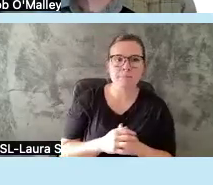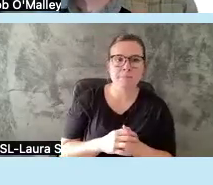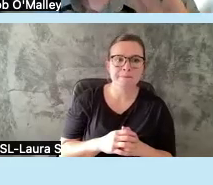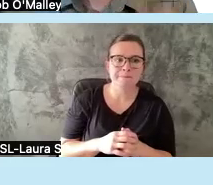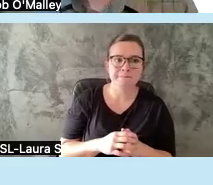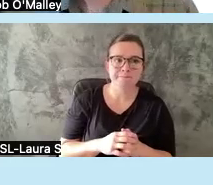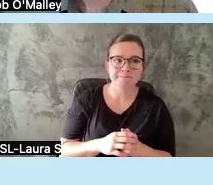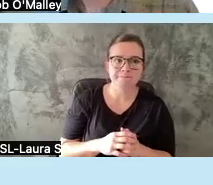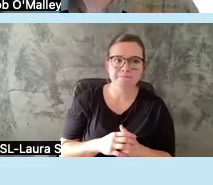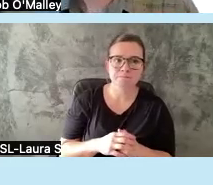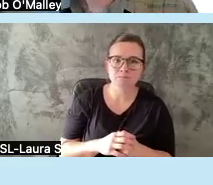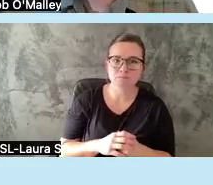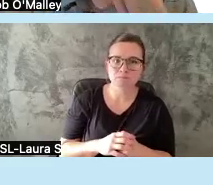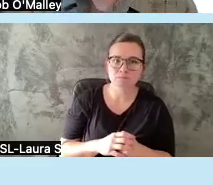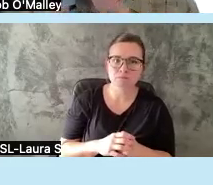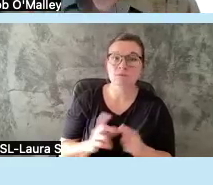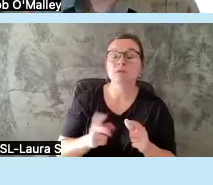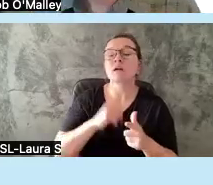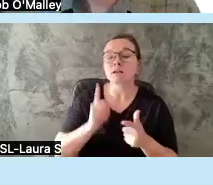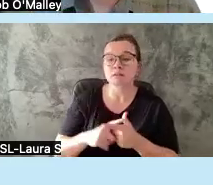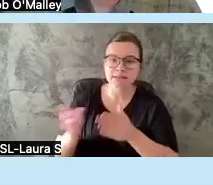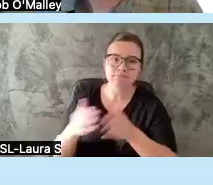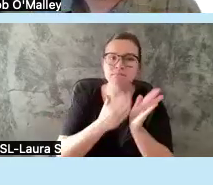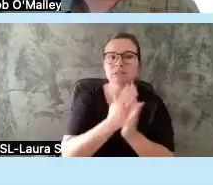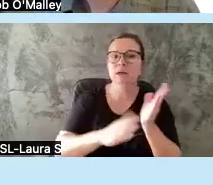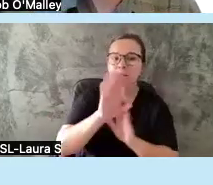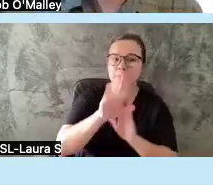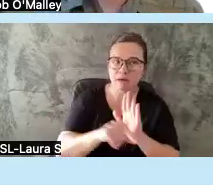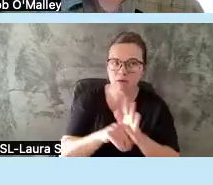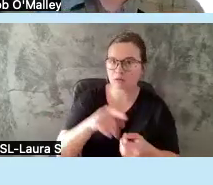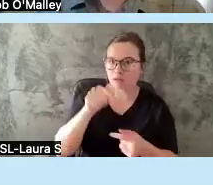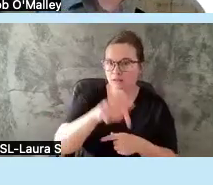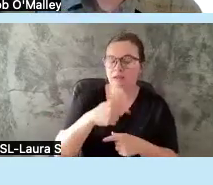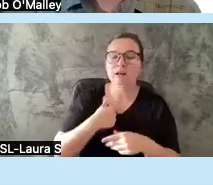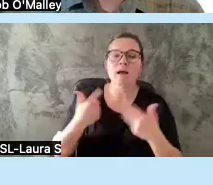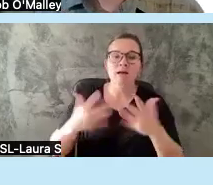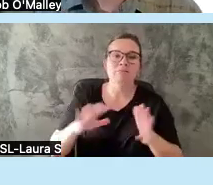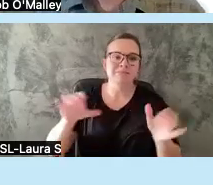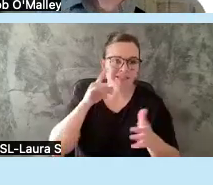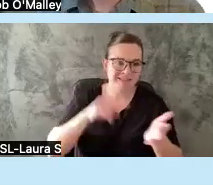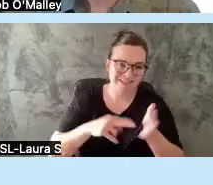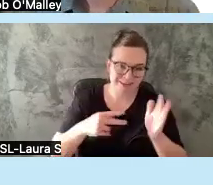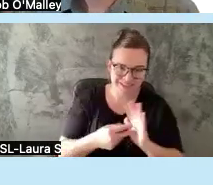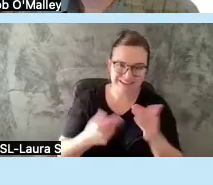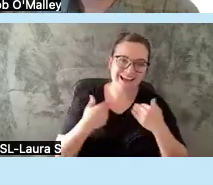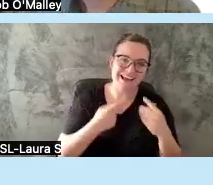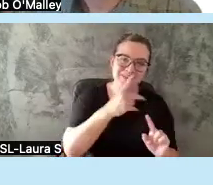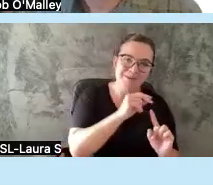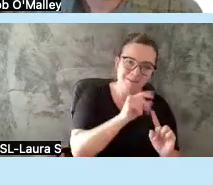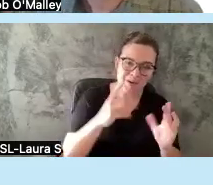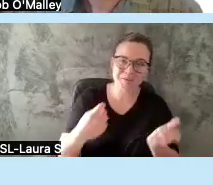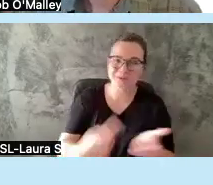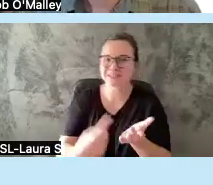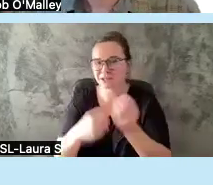So to kind of then move into some background on this, and I did that deliberately to have the poll and then talk a little bit